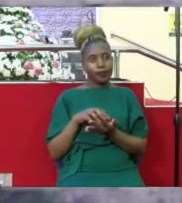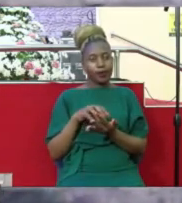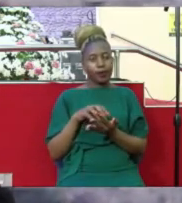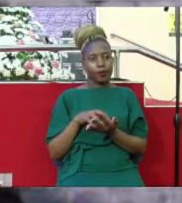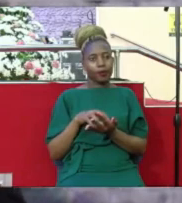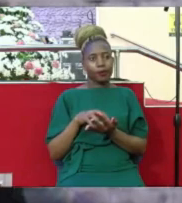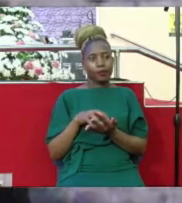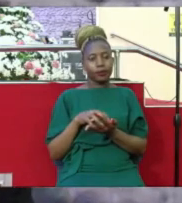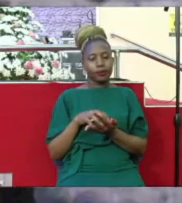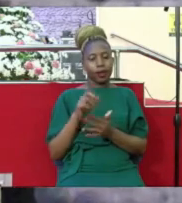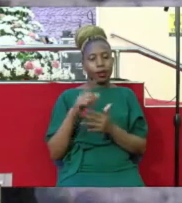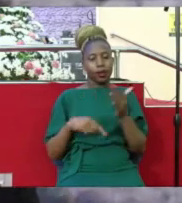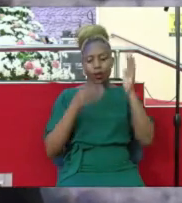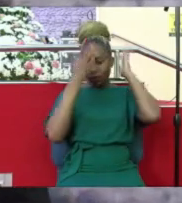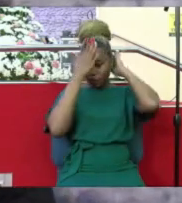what he said